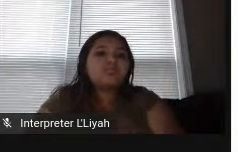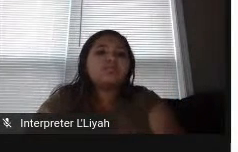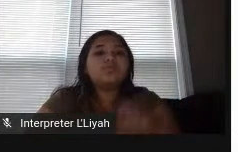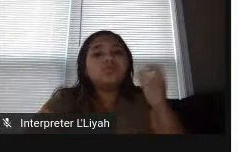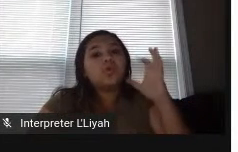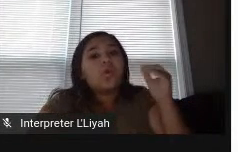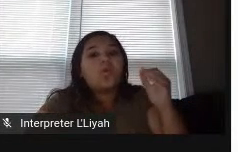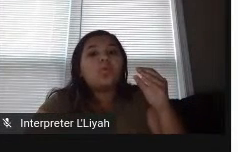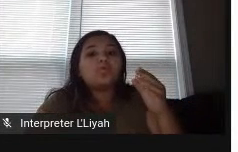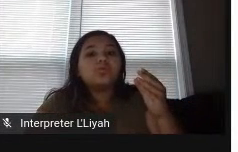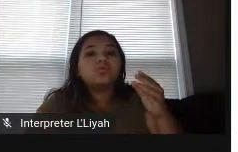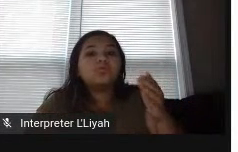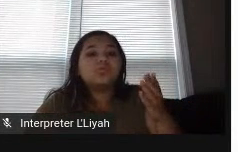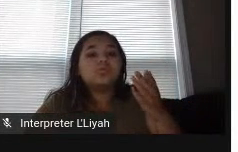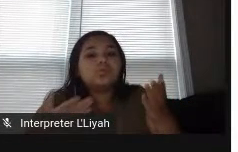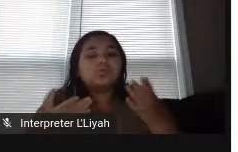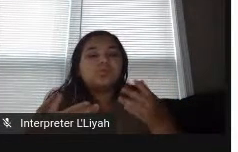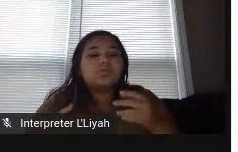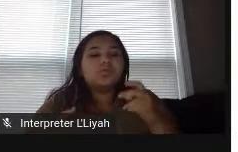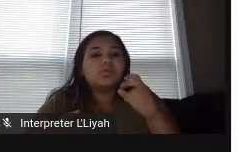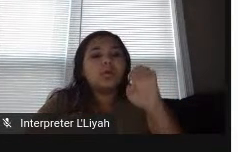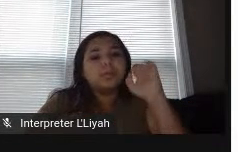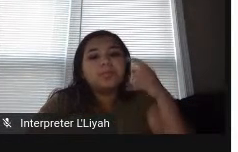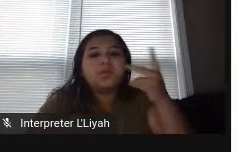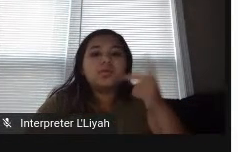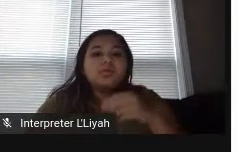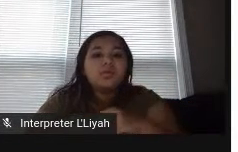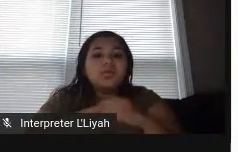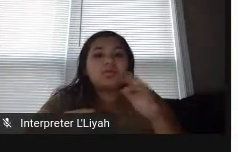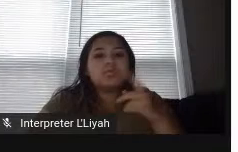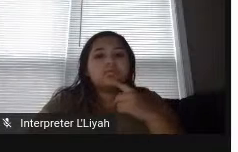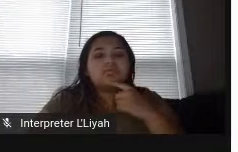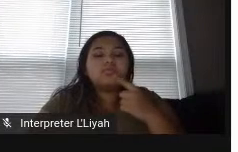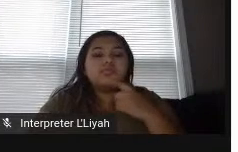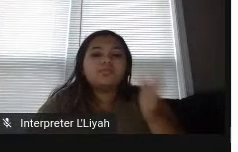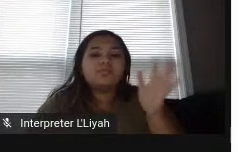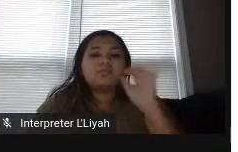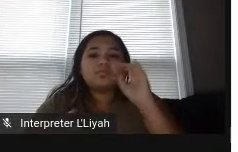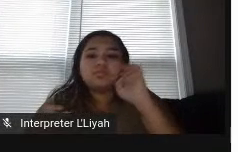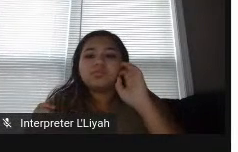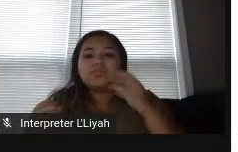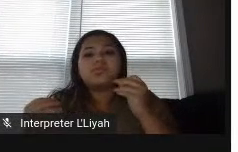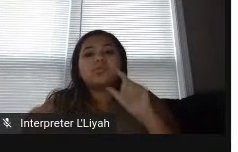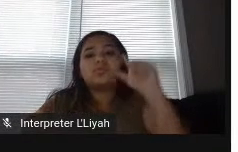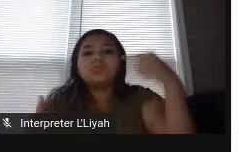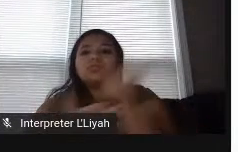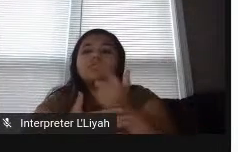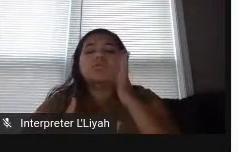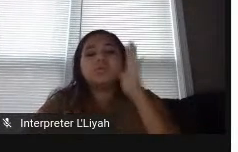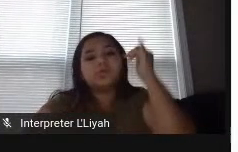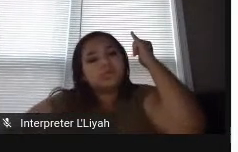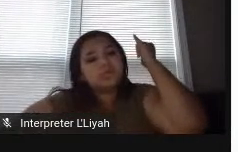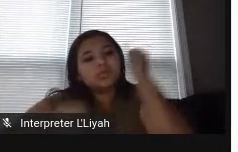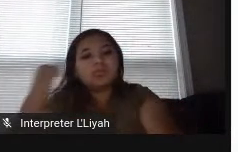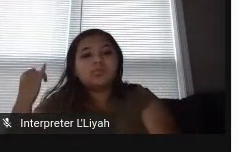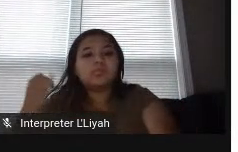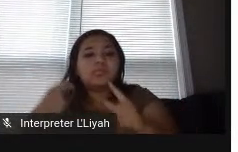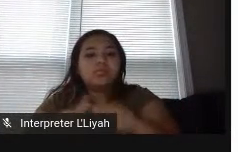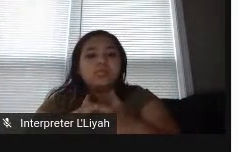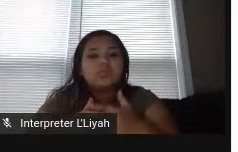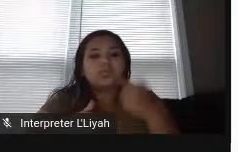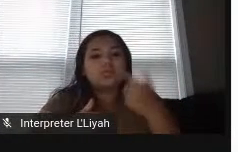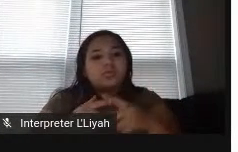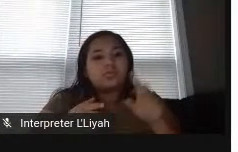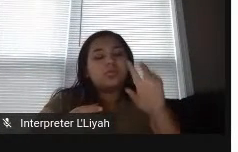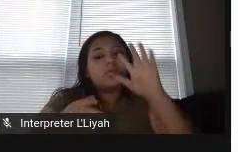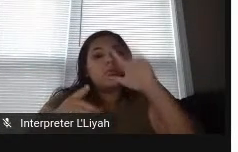So services, says the IEP and the services it guarantees will end when the